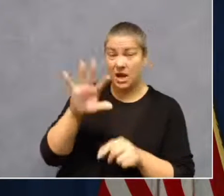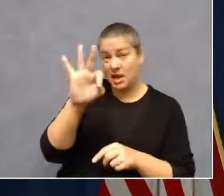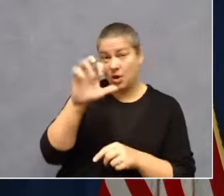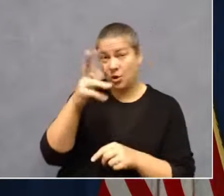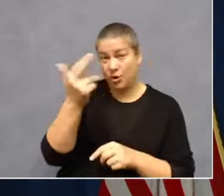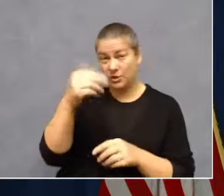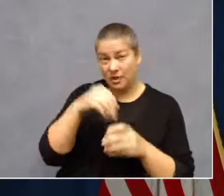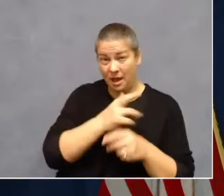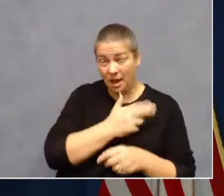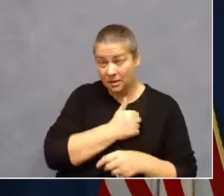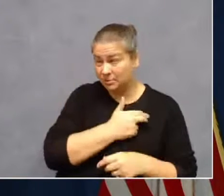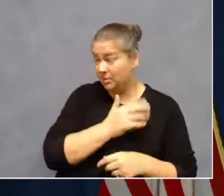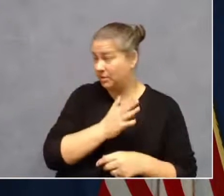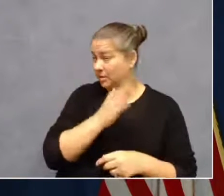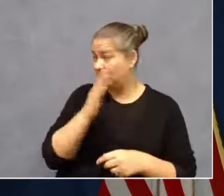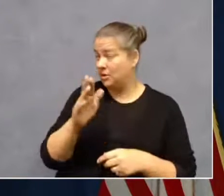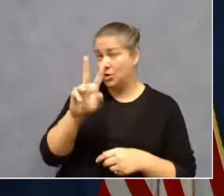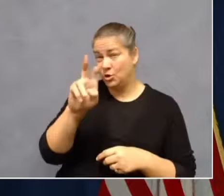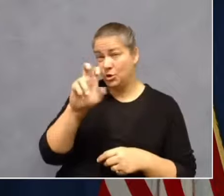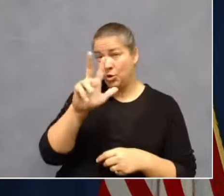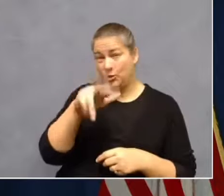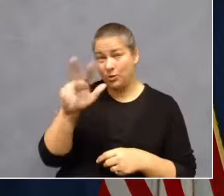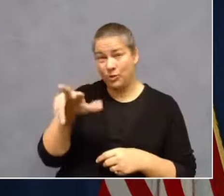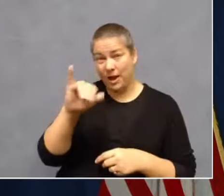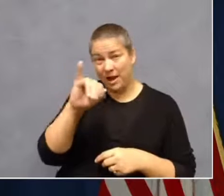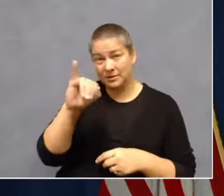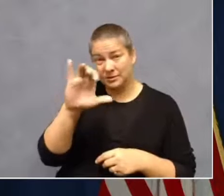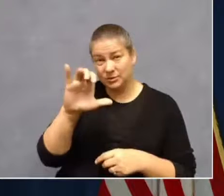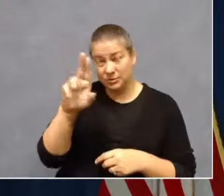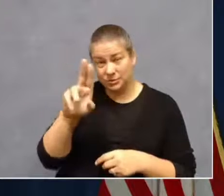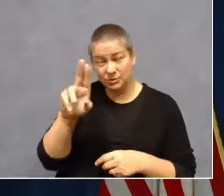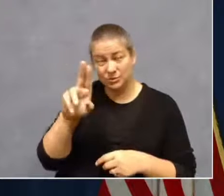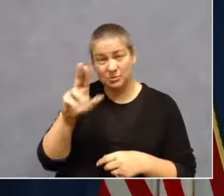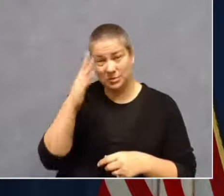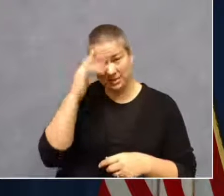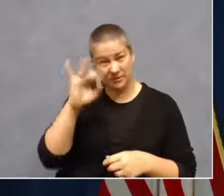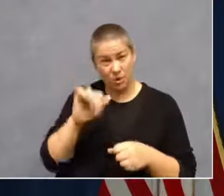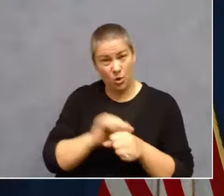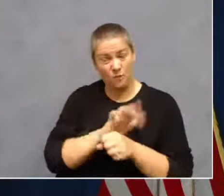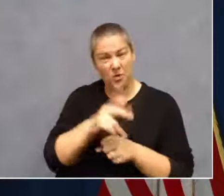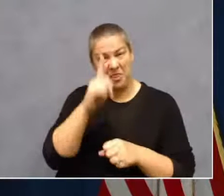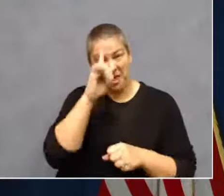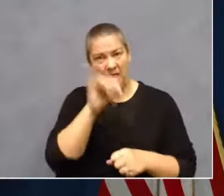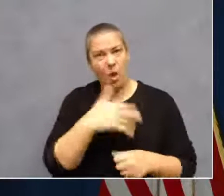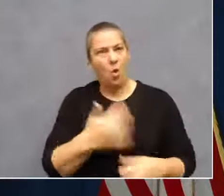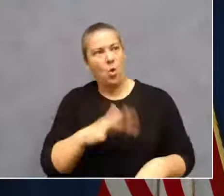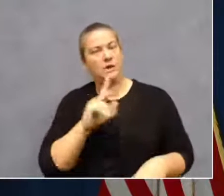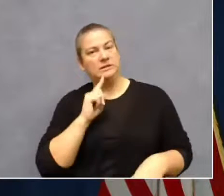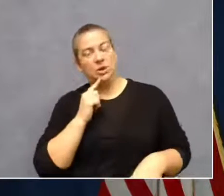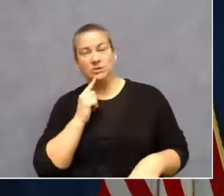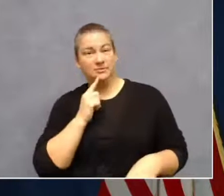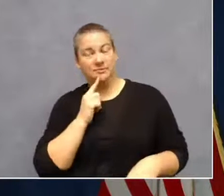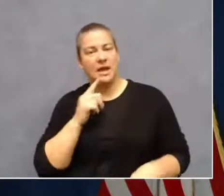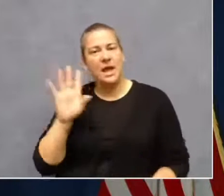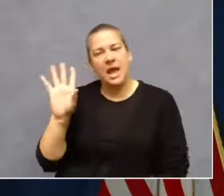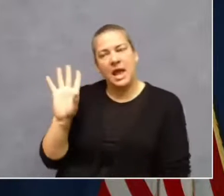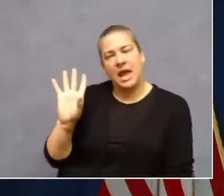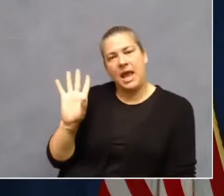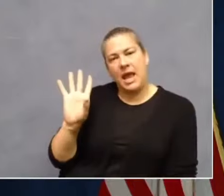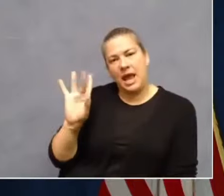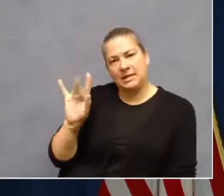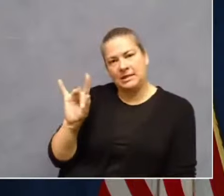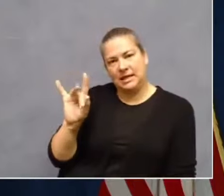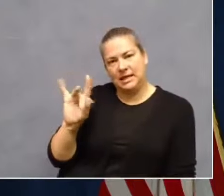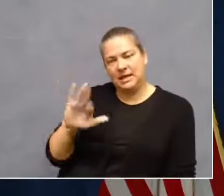and 233 in the ICU because of COVID was enough, we have 18 additional deaths